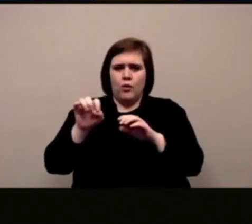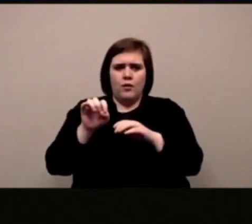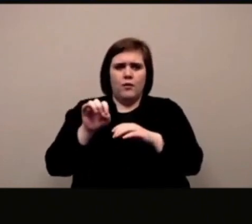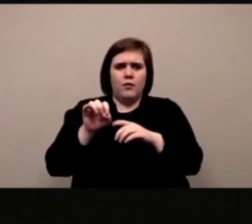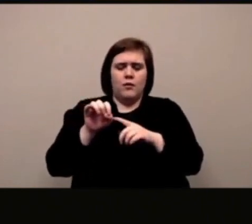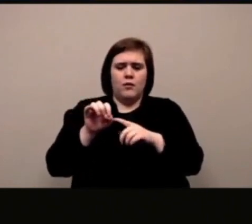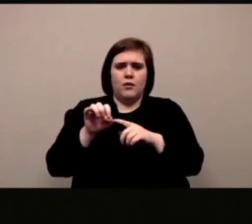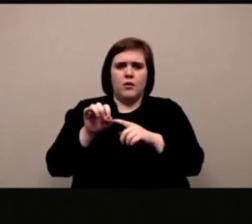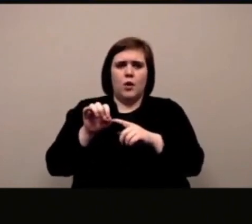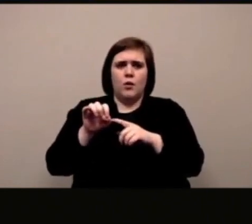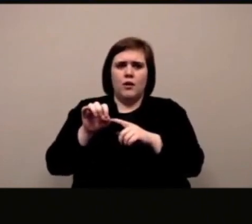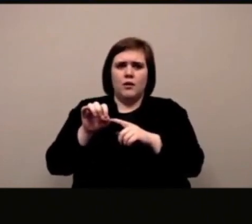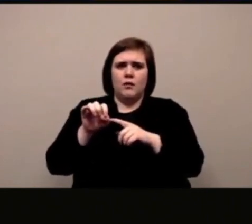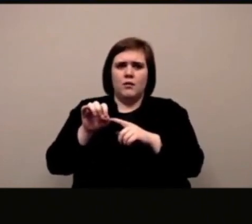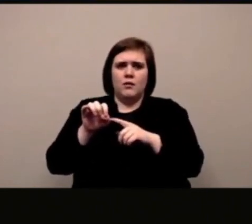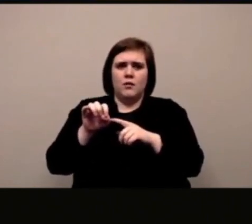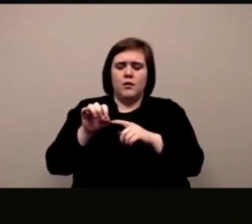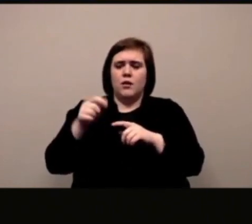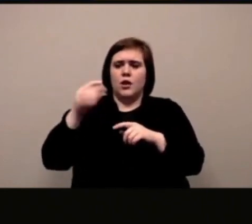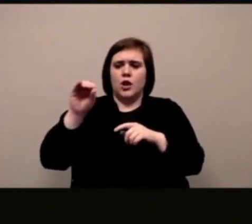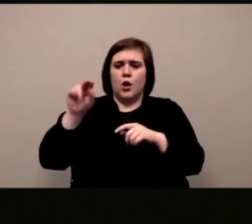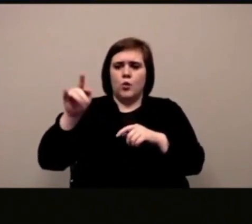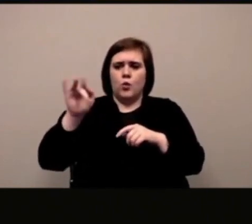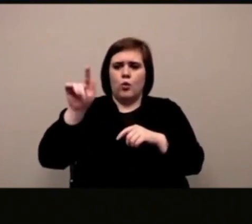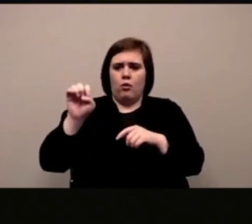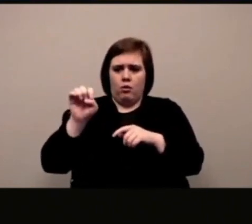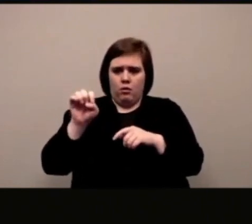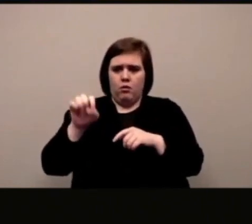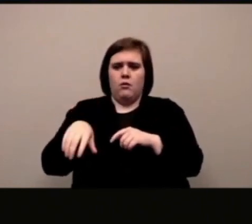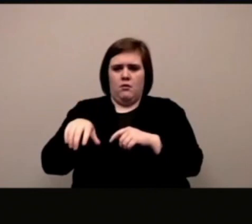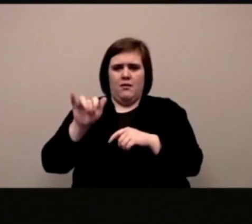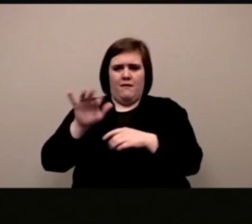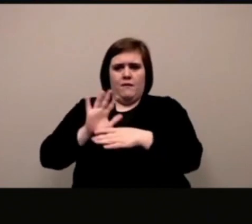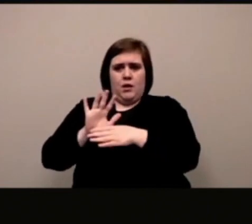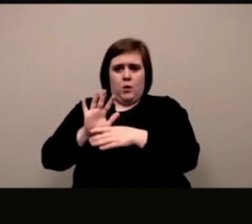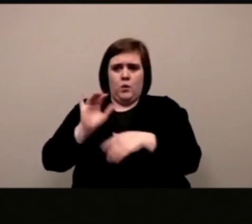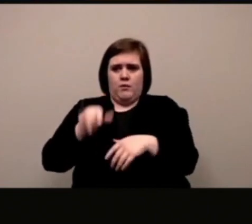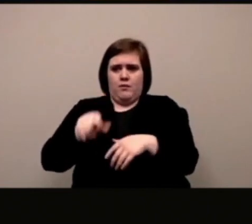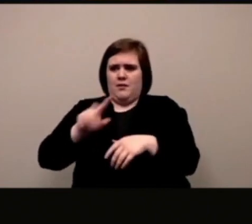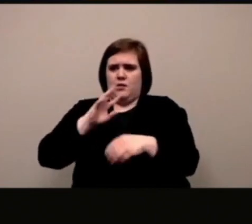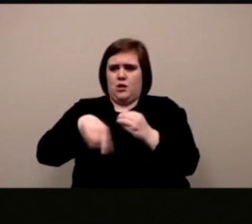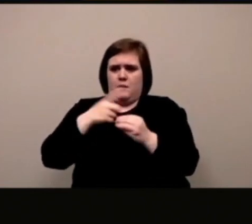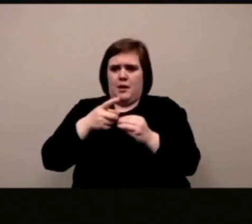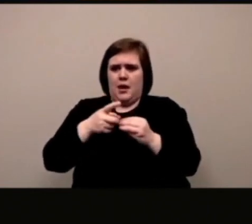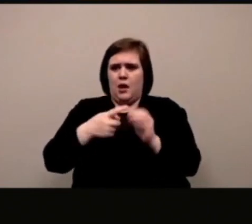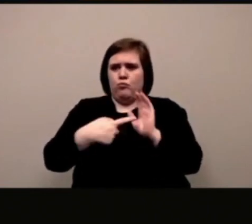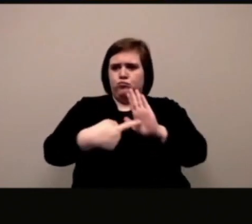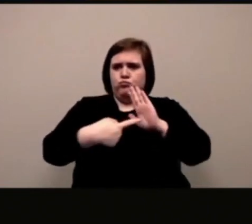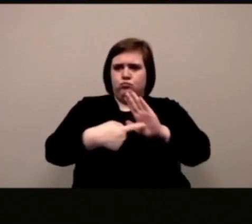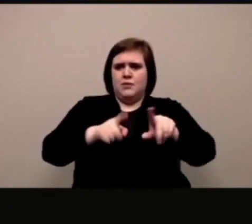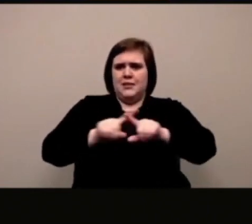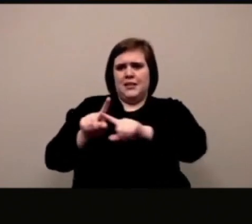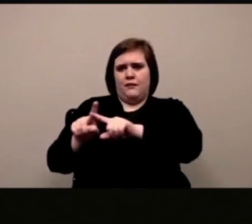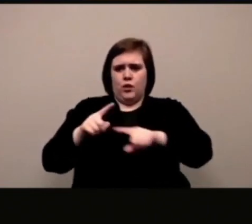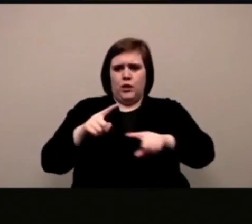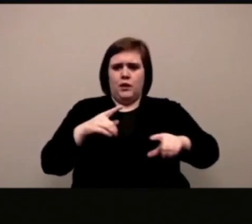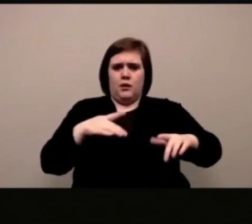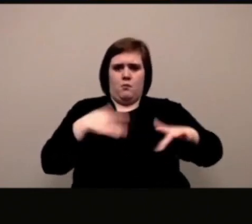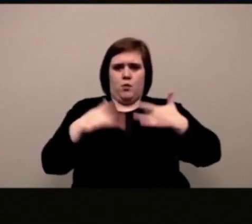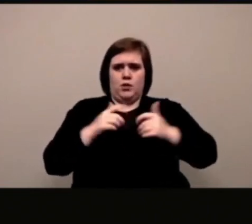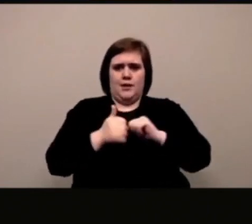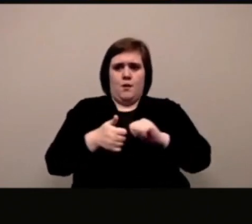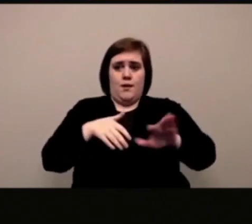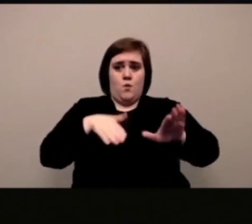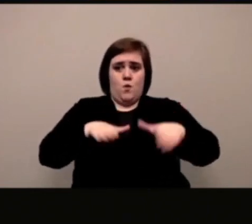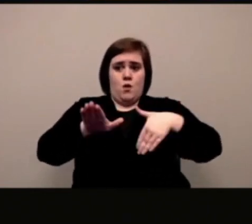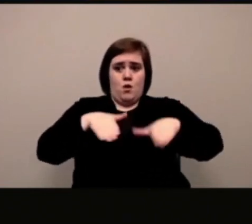think the Blazer, I can't remember their name, but they talk about reflecting different emotions through the way that they walk. So yeah,